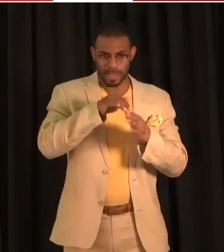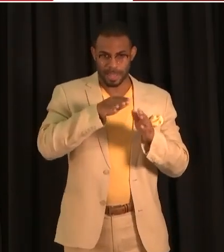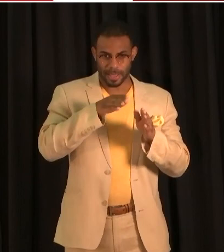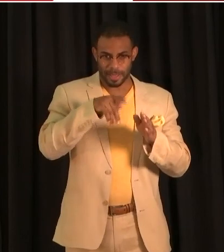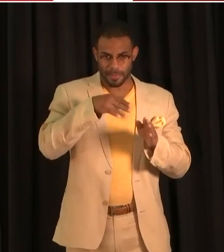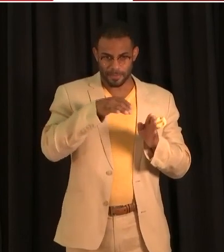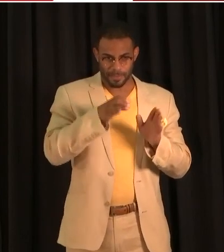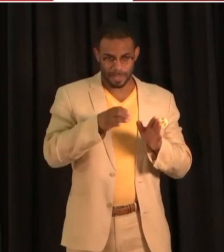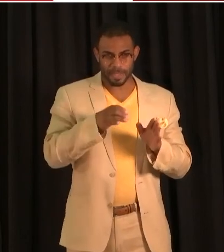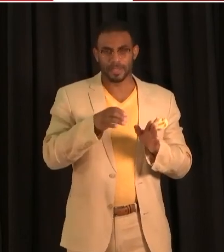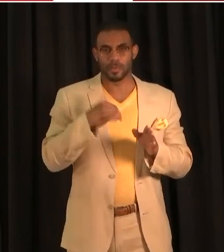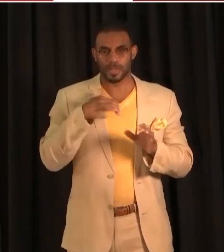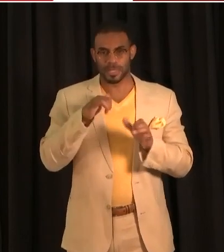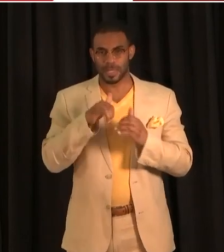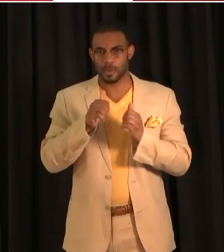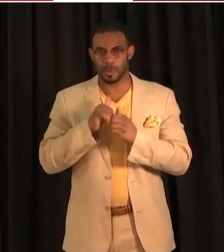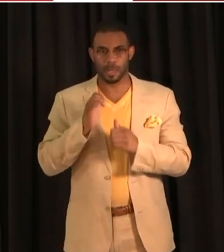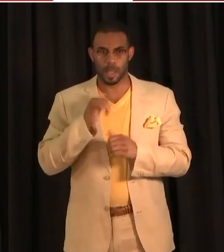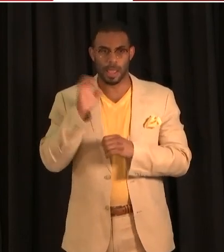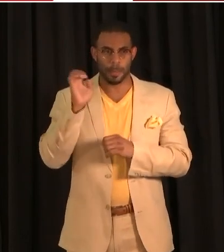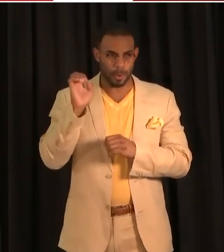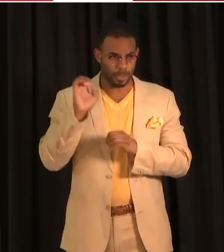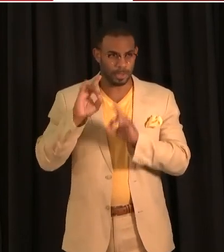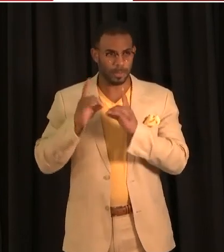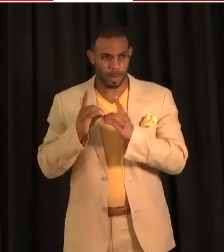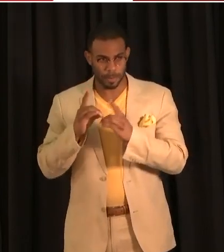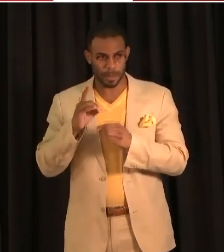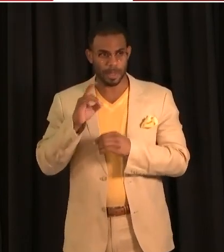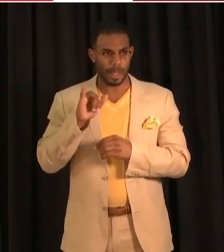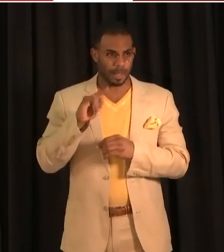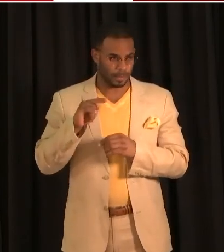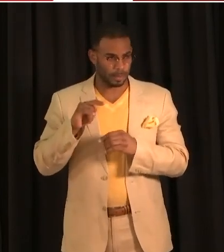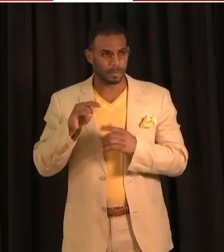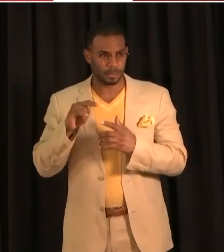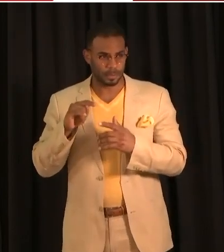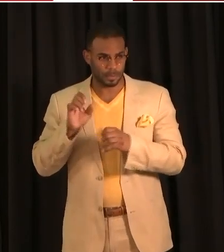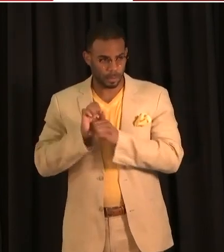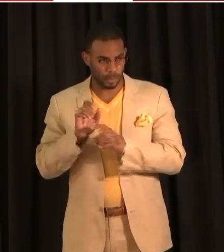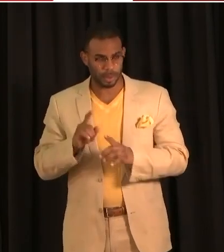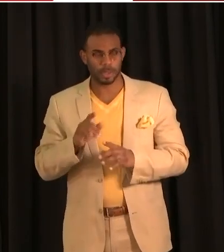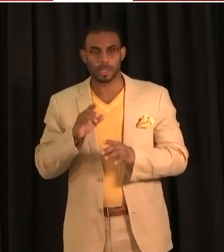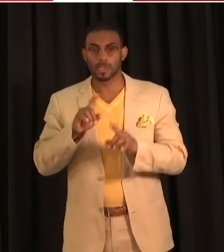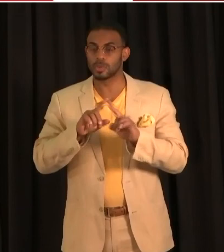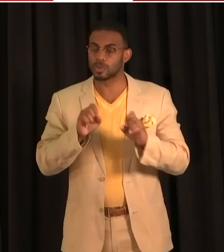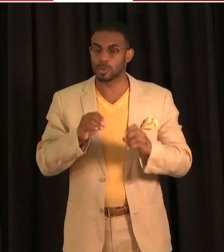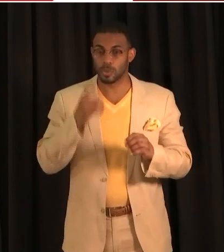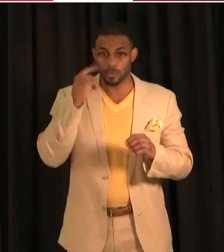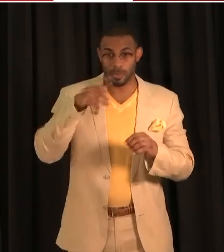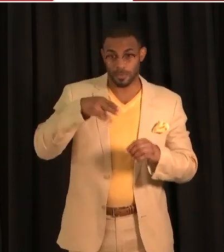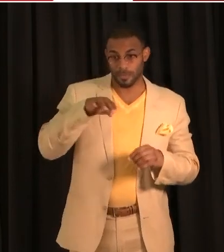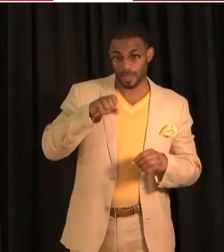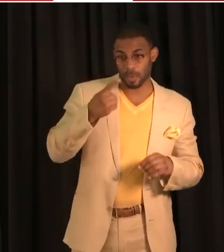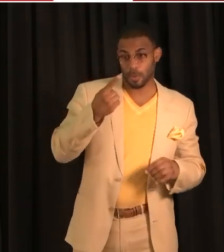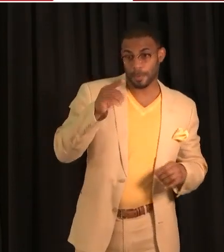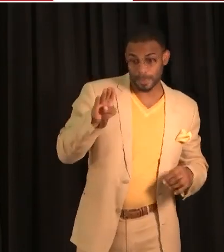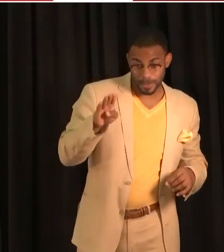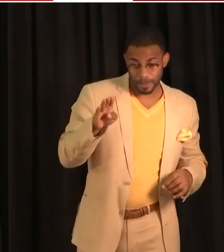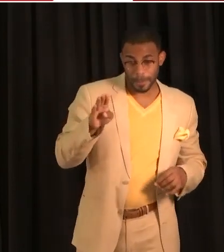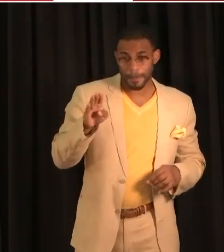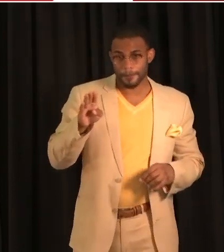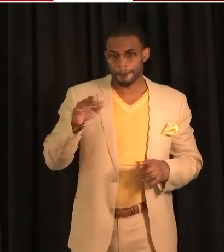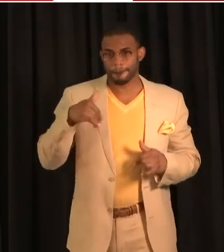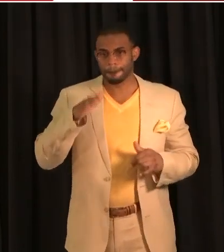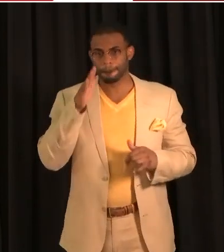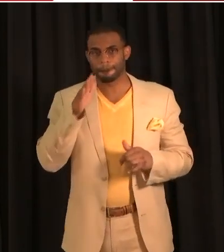phase. In phase 1A, we did that with our emergency departments and our ICUs, for example. So for phase